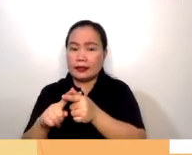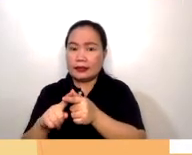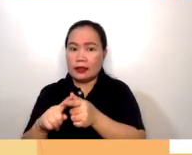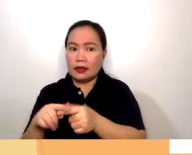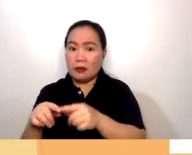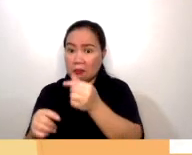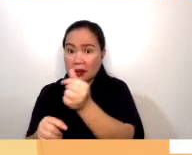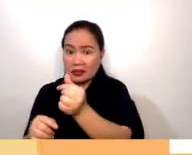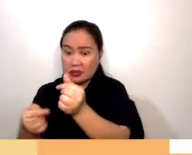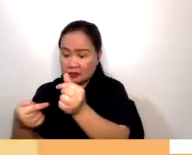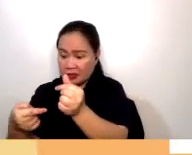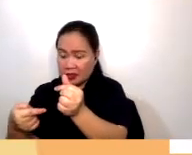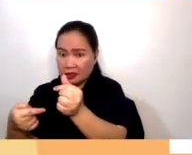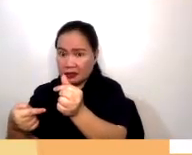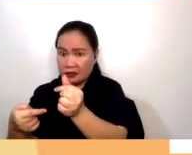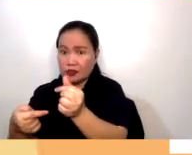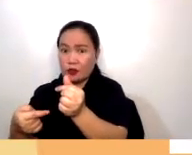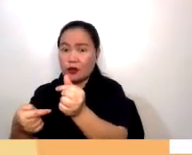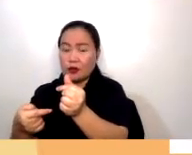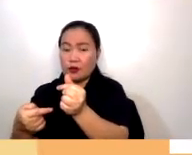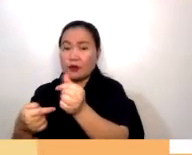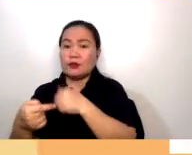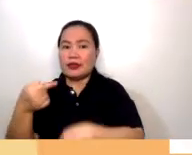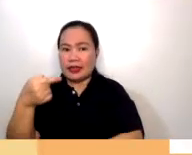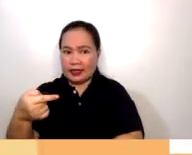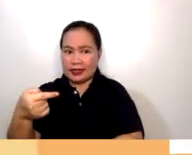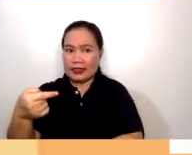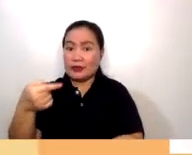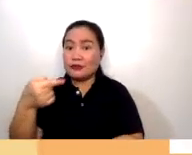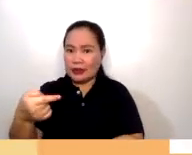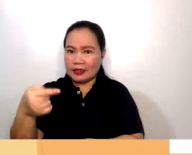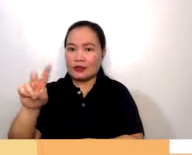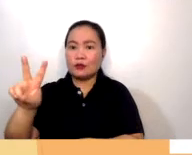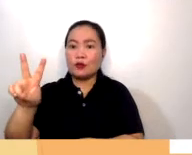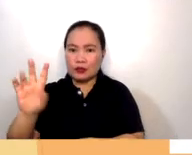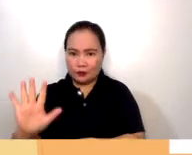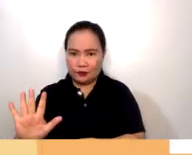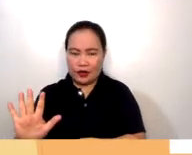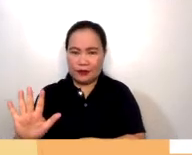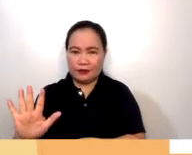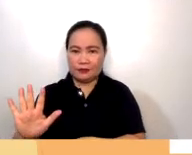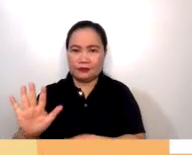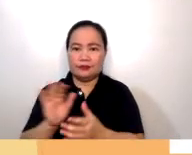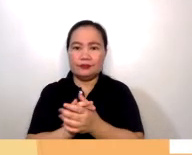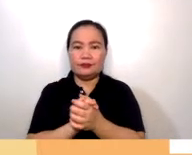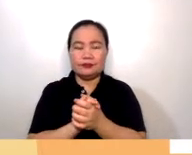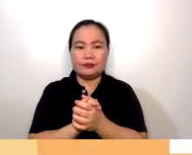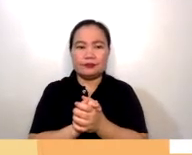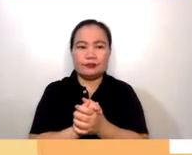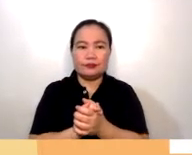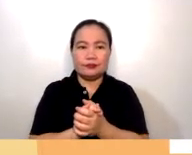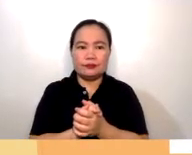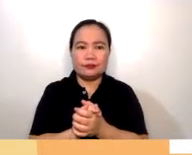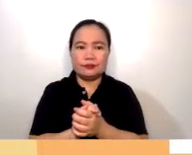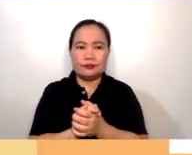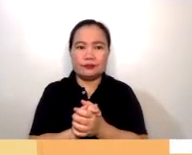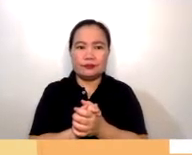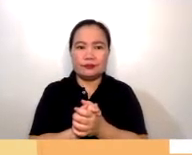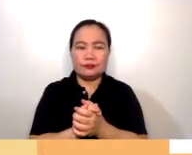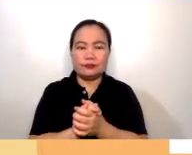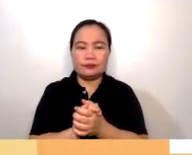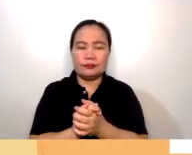2 over negative 5 is equal to negative 2 over 5. Take